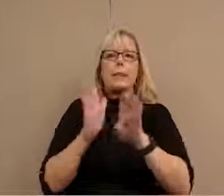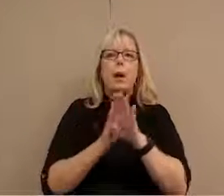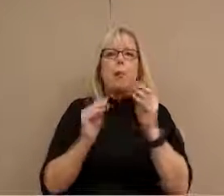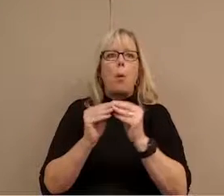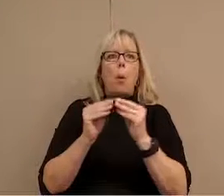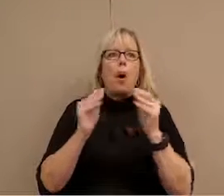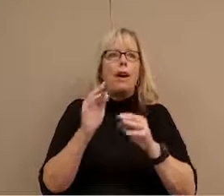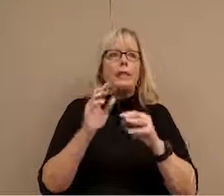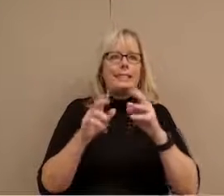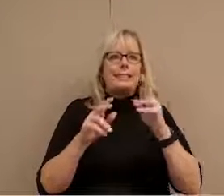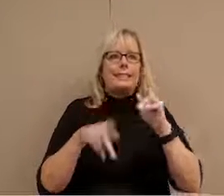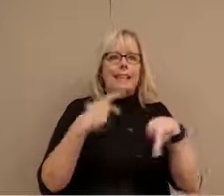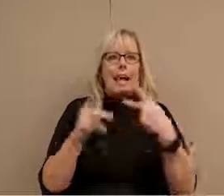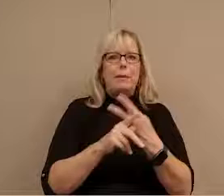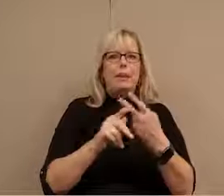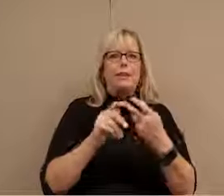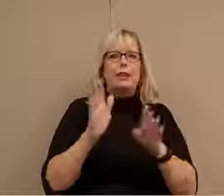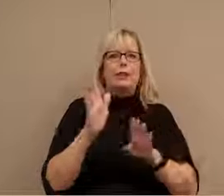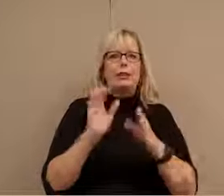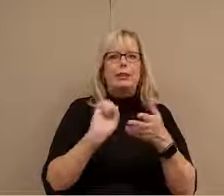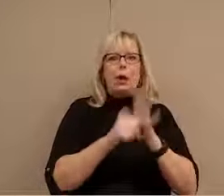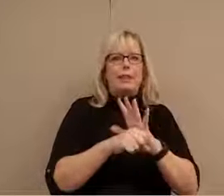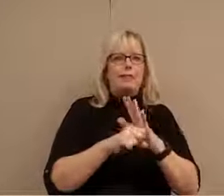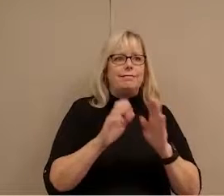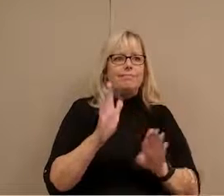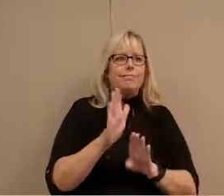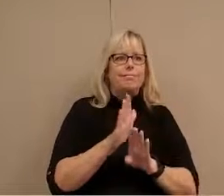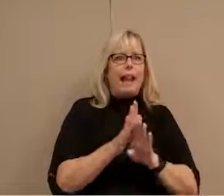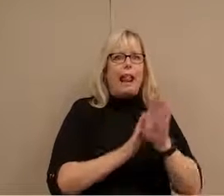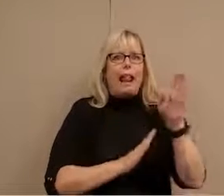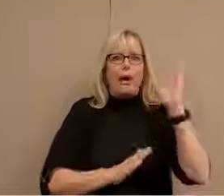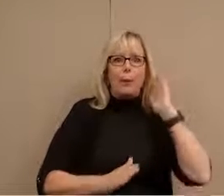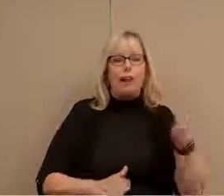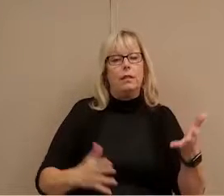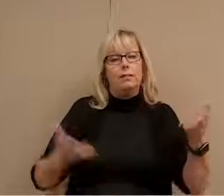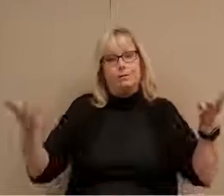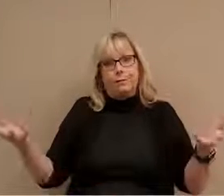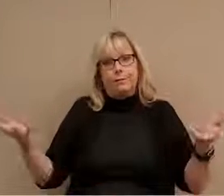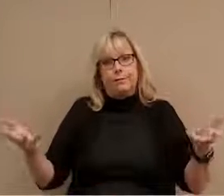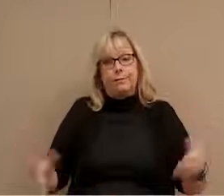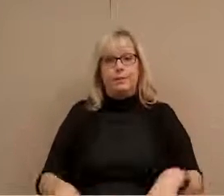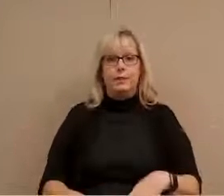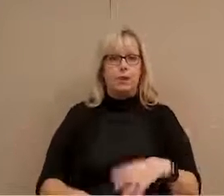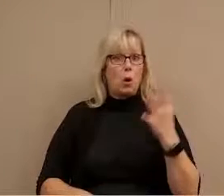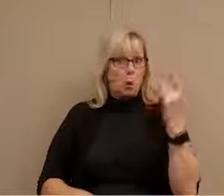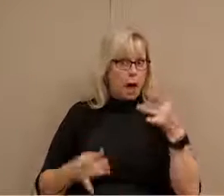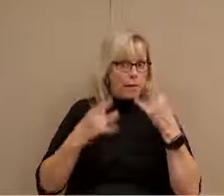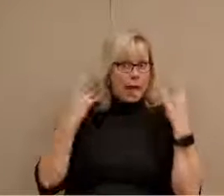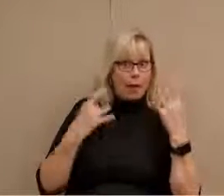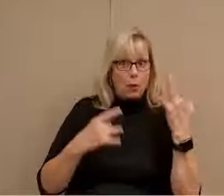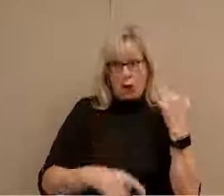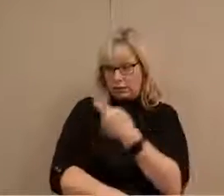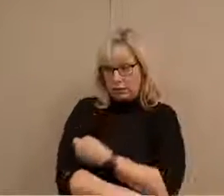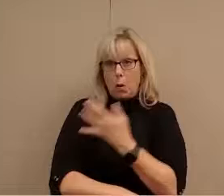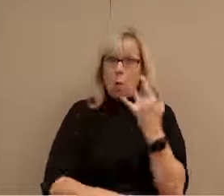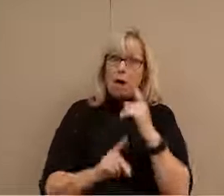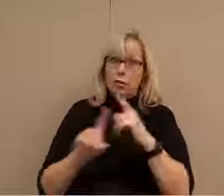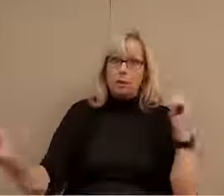I think that's just epidemiology. So your point is, why mask, why vax, why social